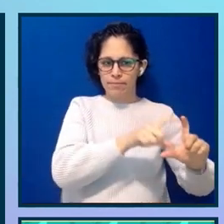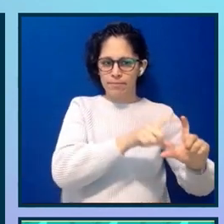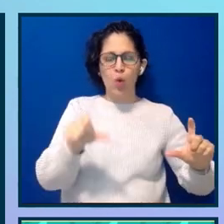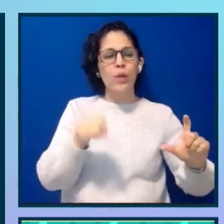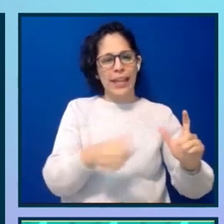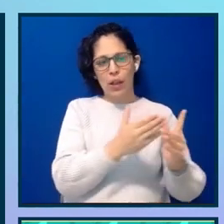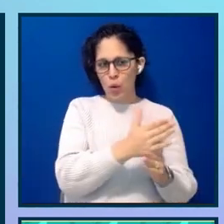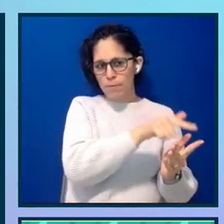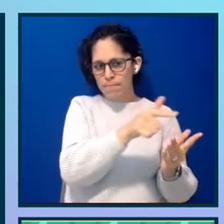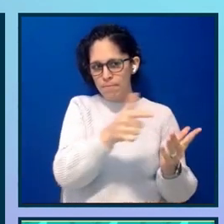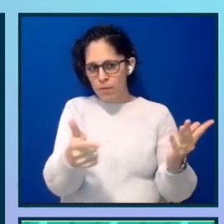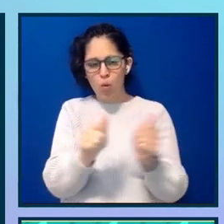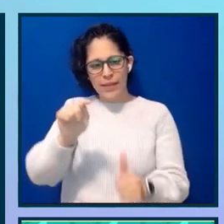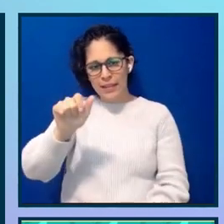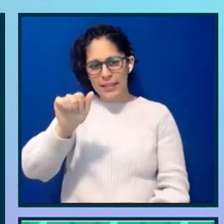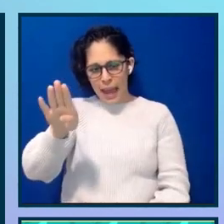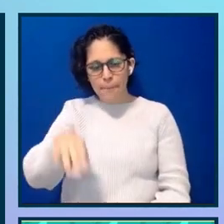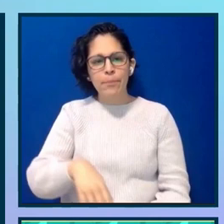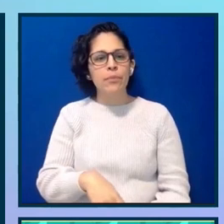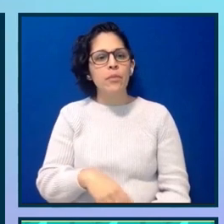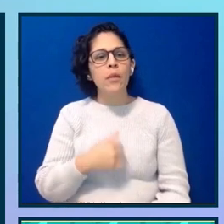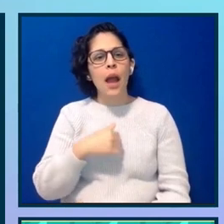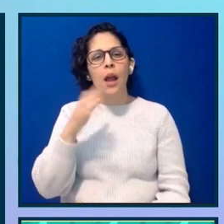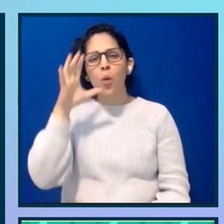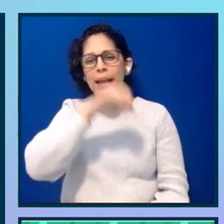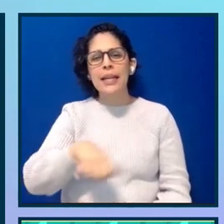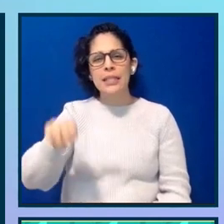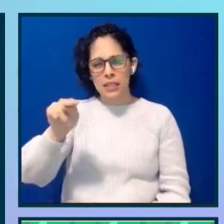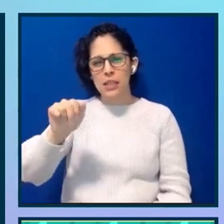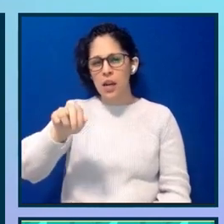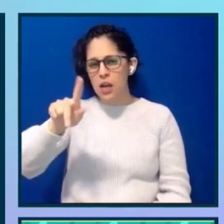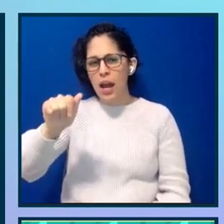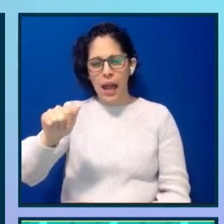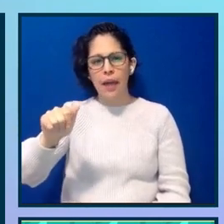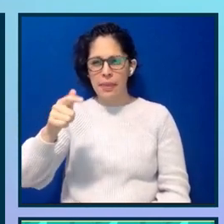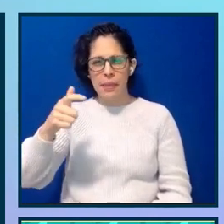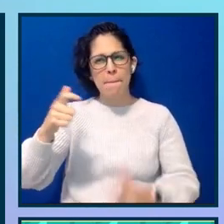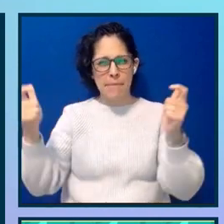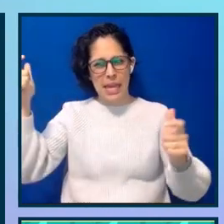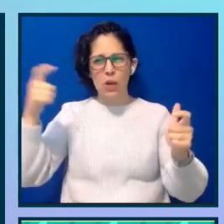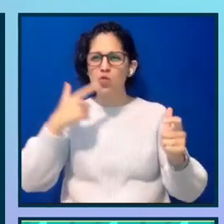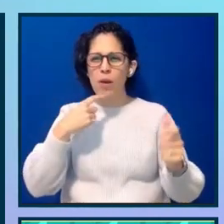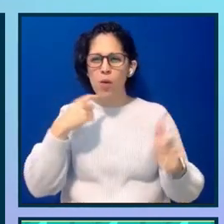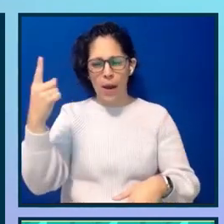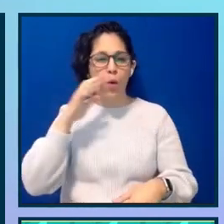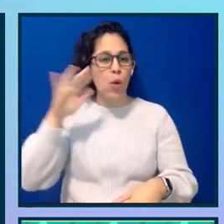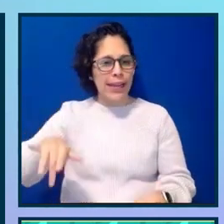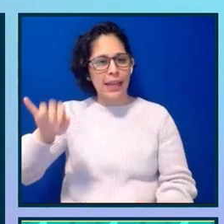tab key. I am going to guess it's Nada, which is the big red one. So I'll press return on